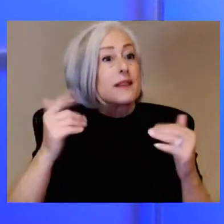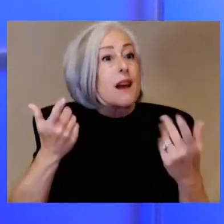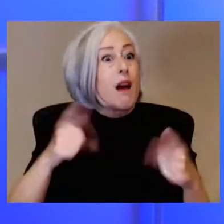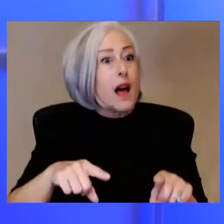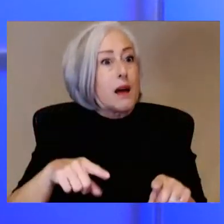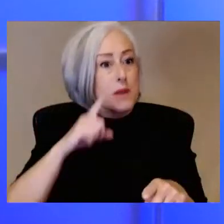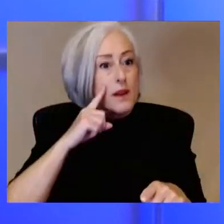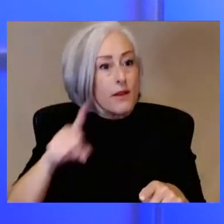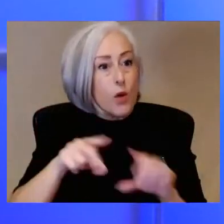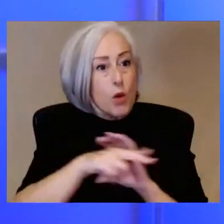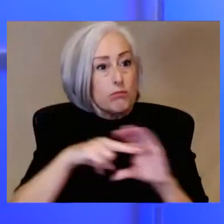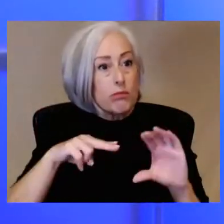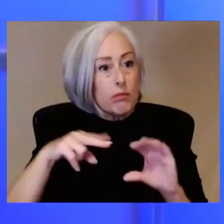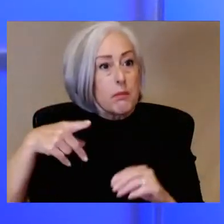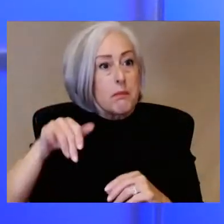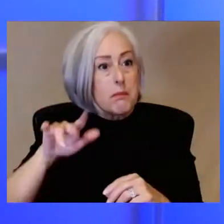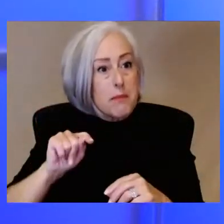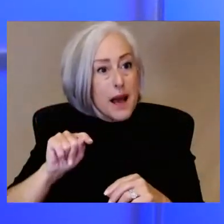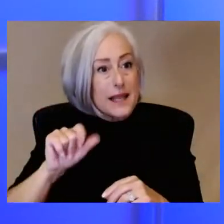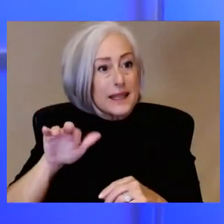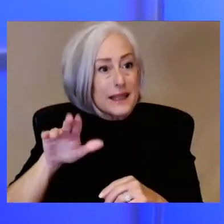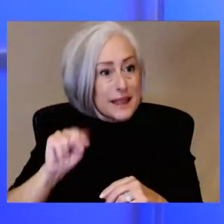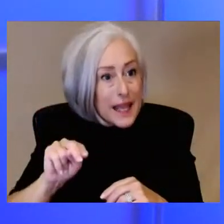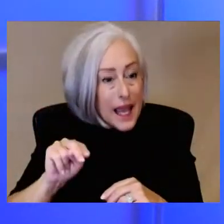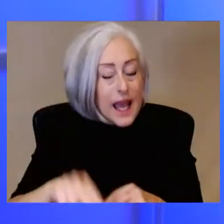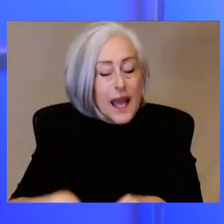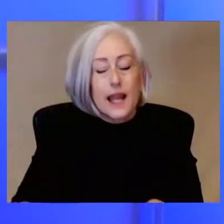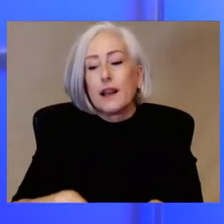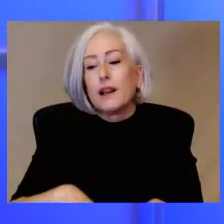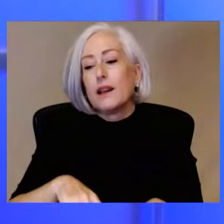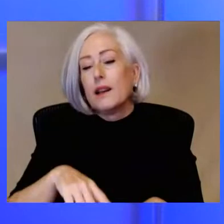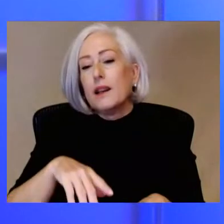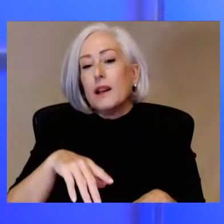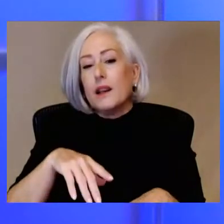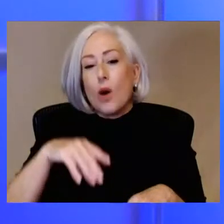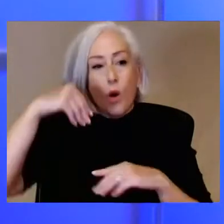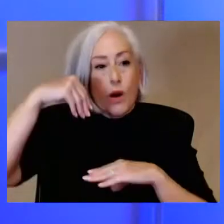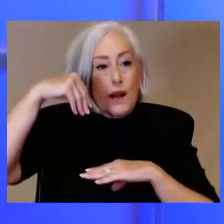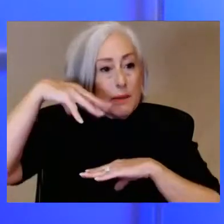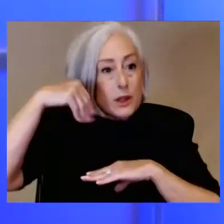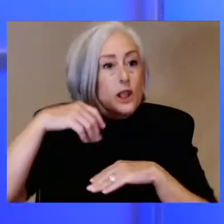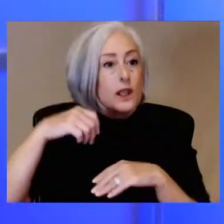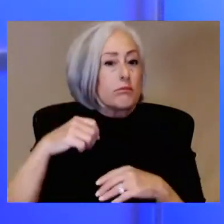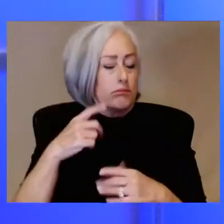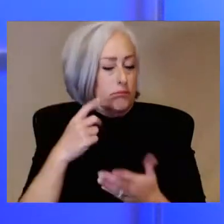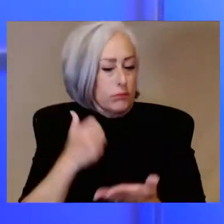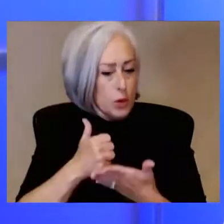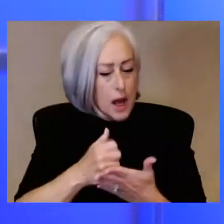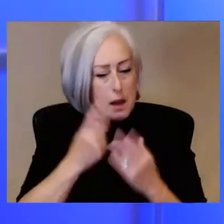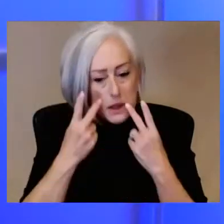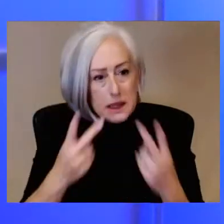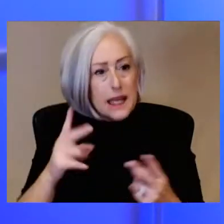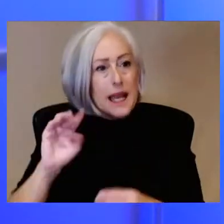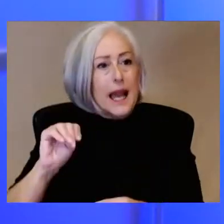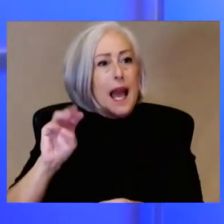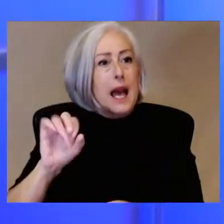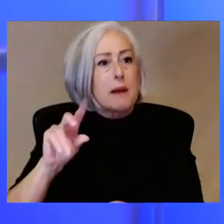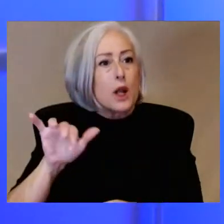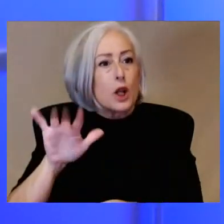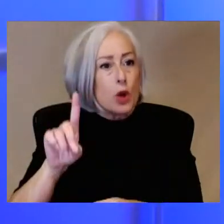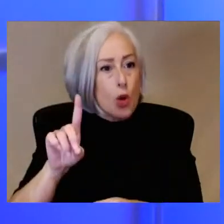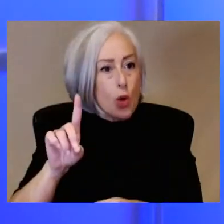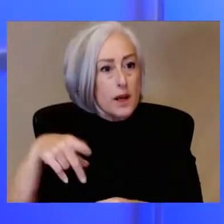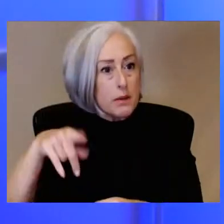that allow us to see amyloid plaques and now tangles in the brain. And that those are still sort of mainly research-based, but